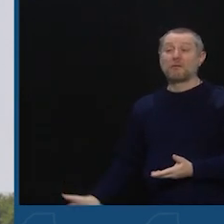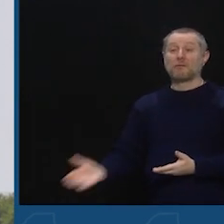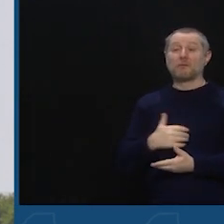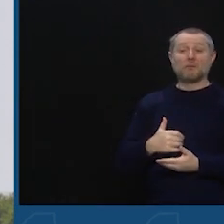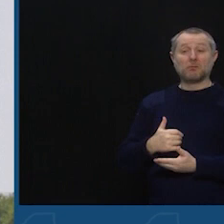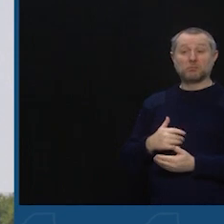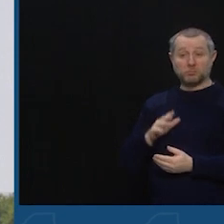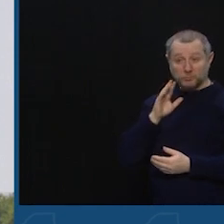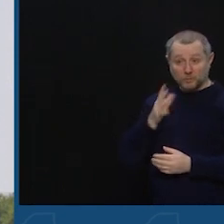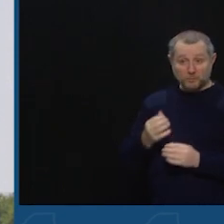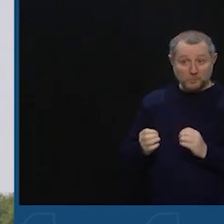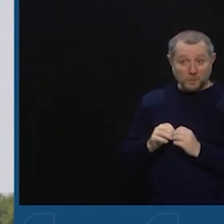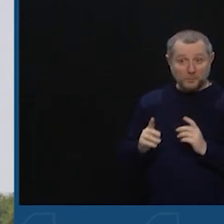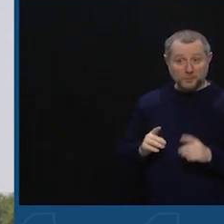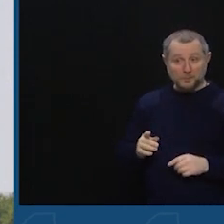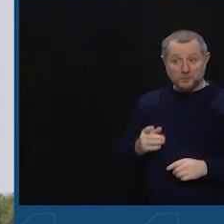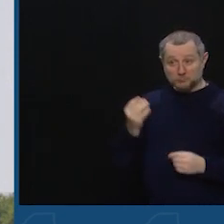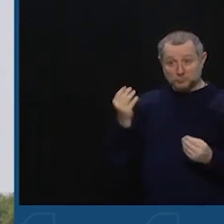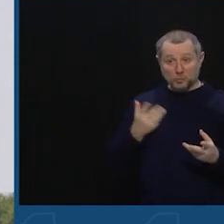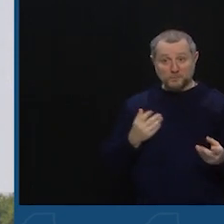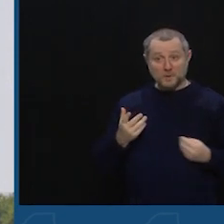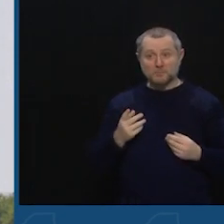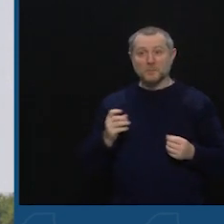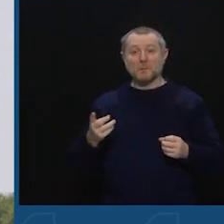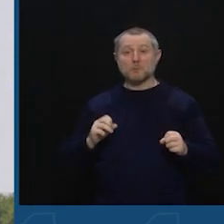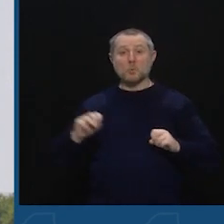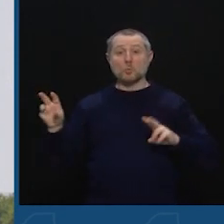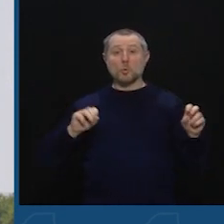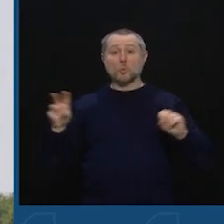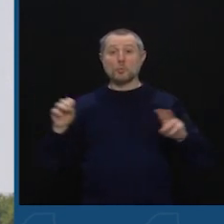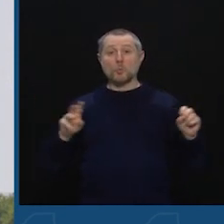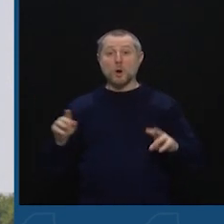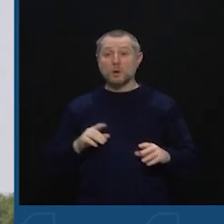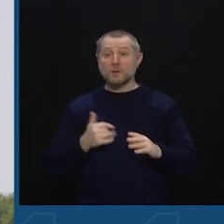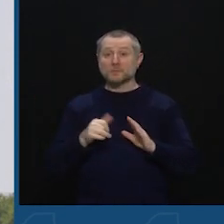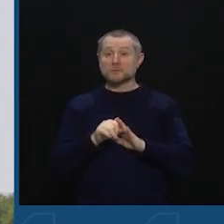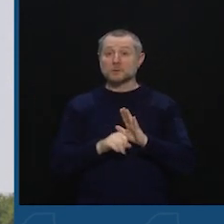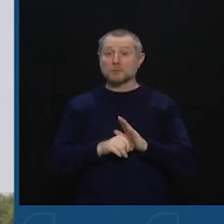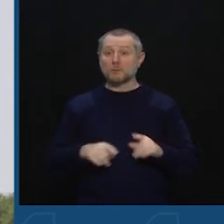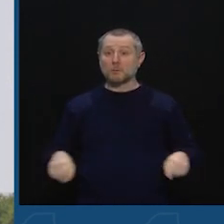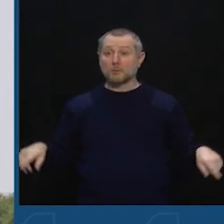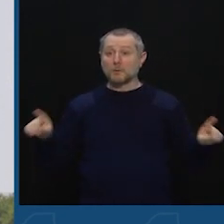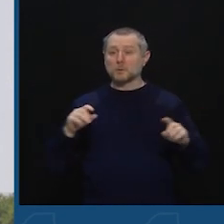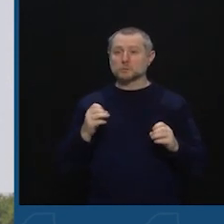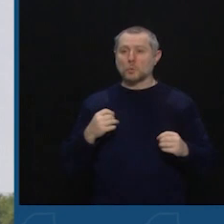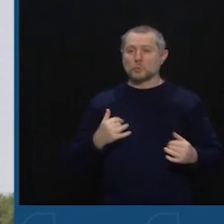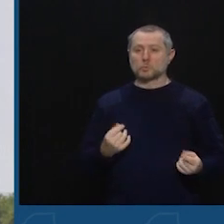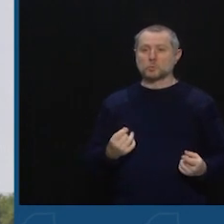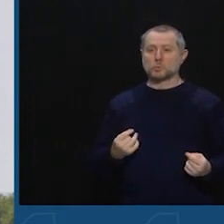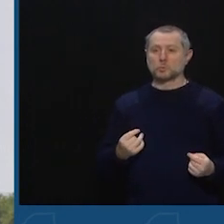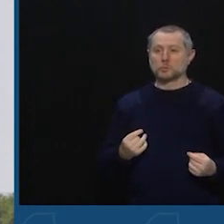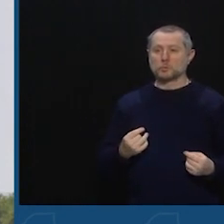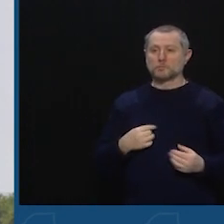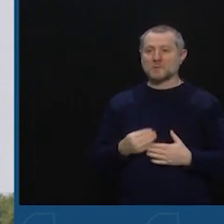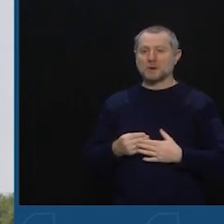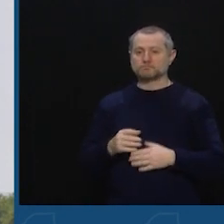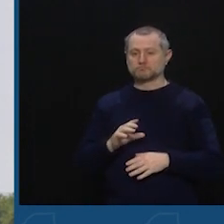and more people are telling me, they're going somewhere else and we have to stop that hemorrhaging. So I am setting aside money for future